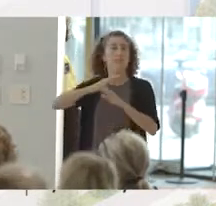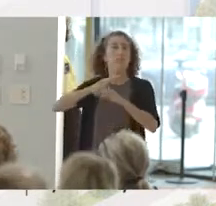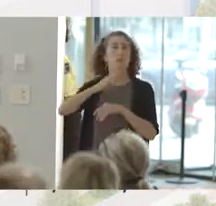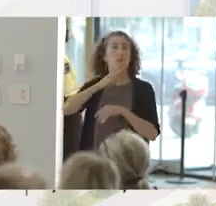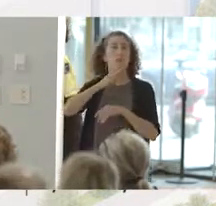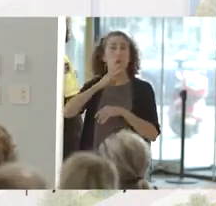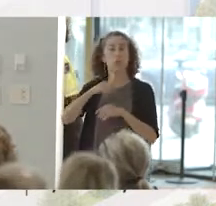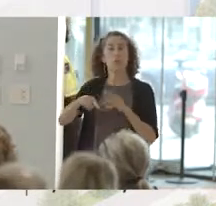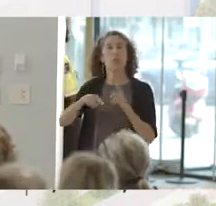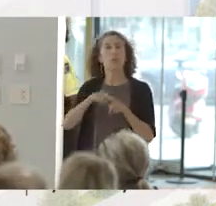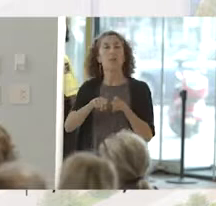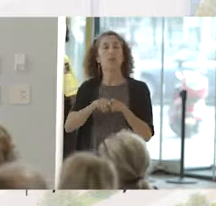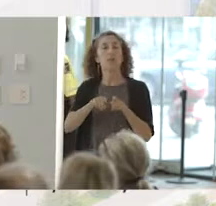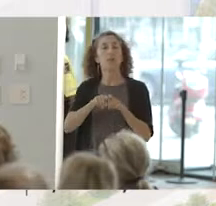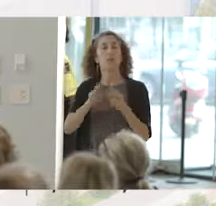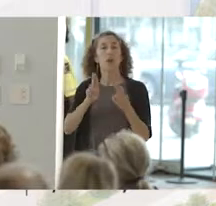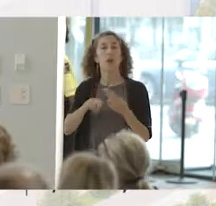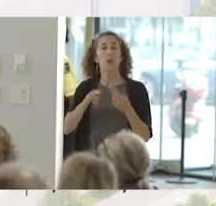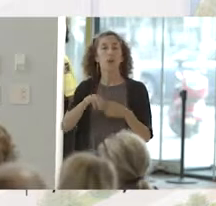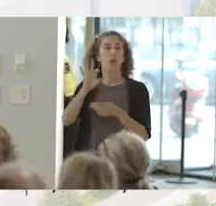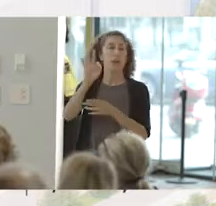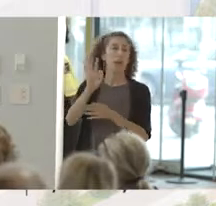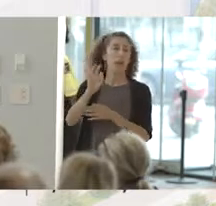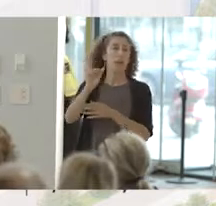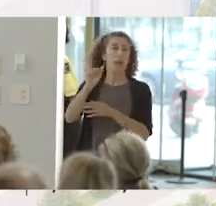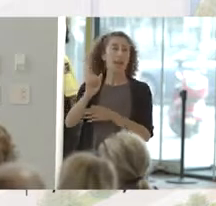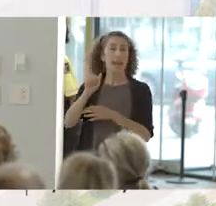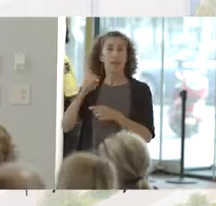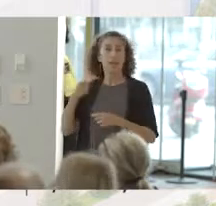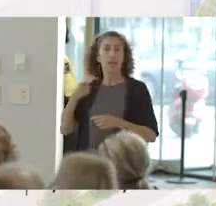Route 9A, running north-south, as well as the Manhattan Greenway, the